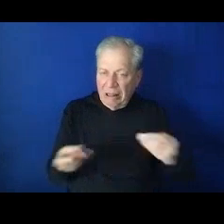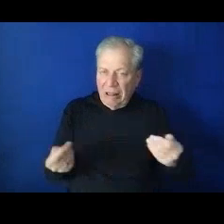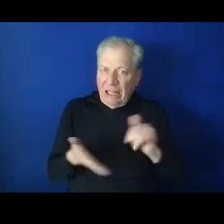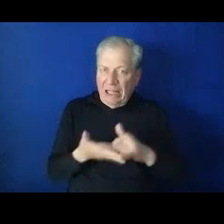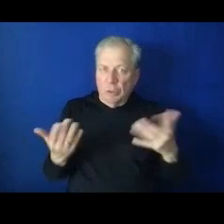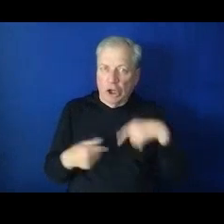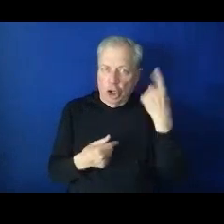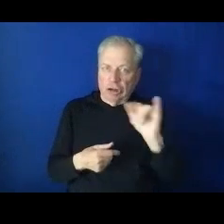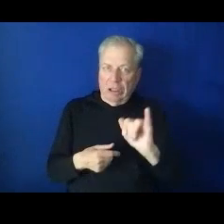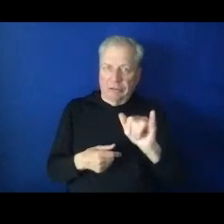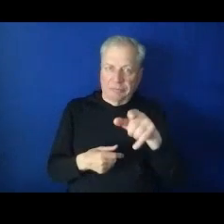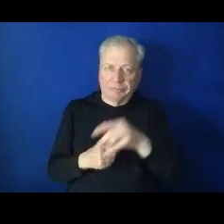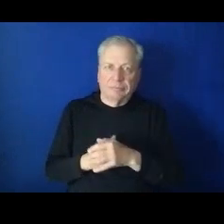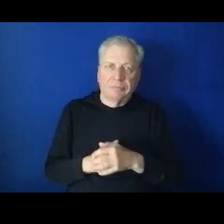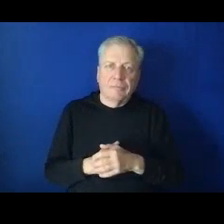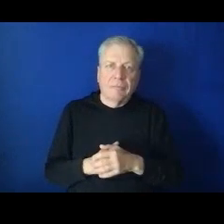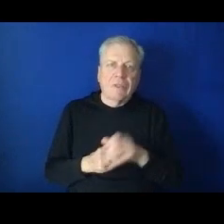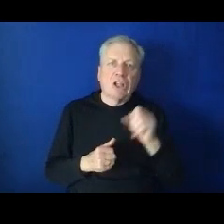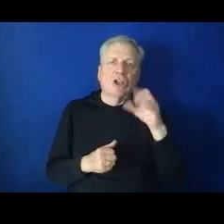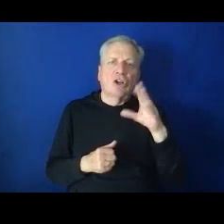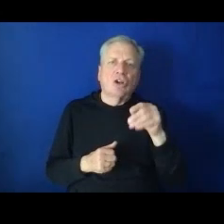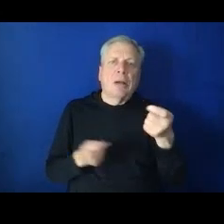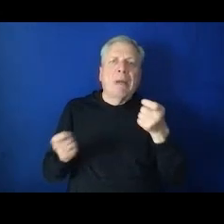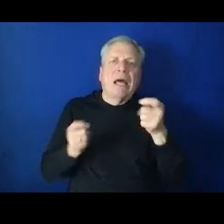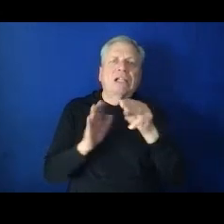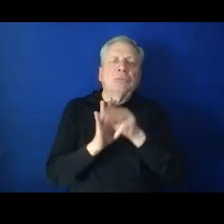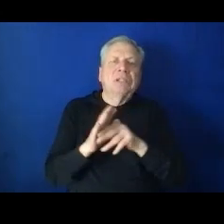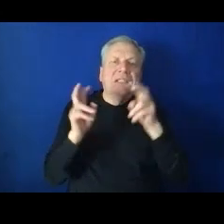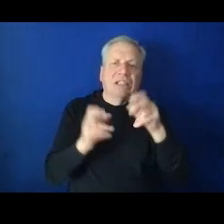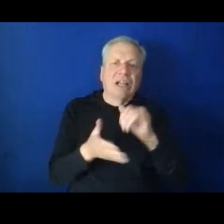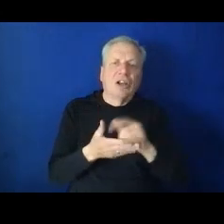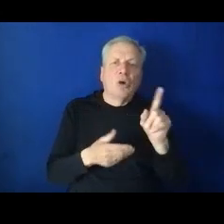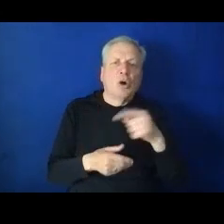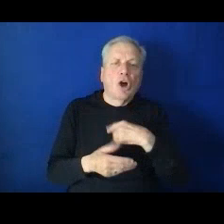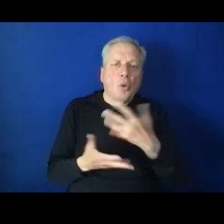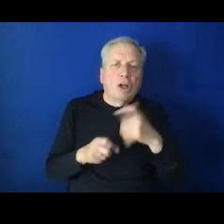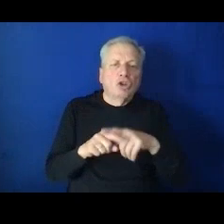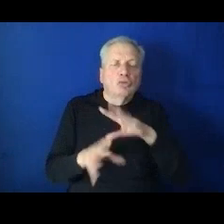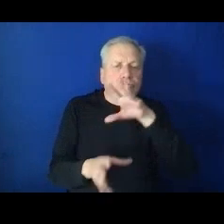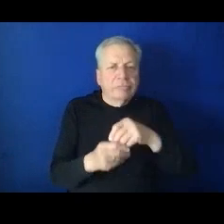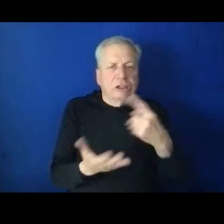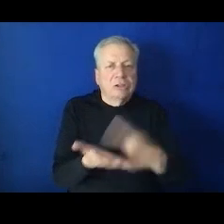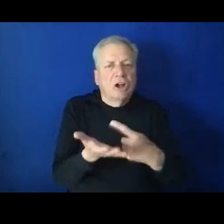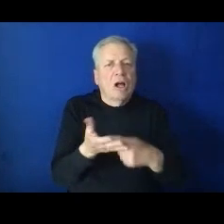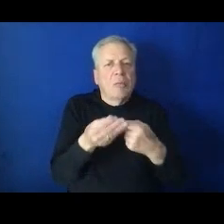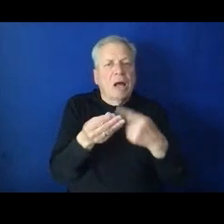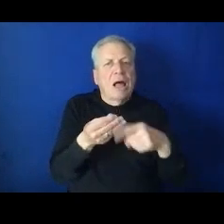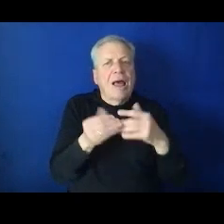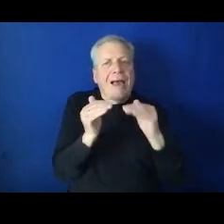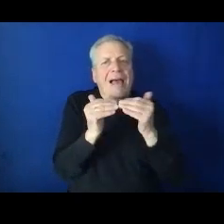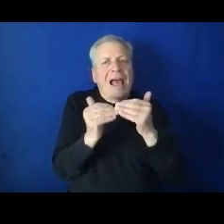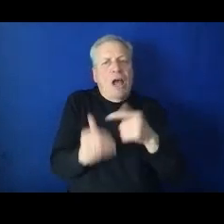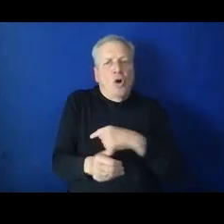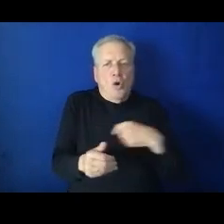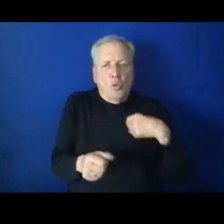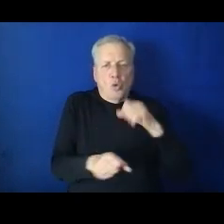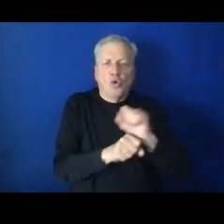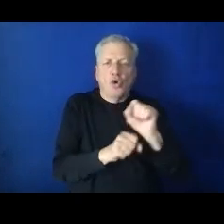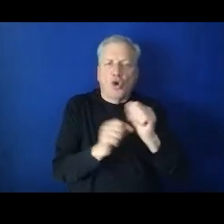there. So management issues. This is where I want to get into how we work